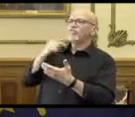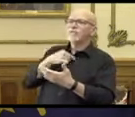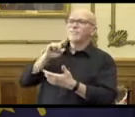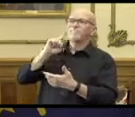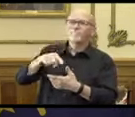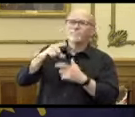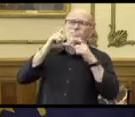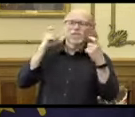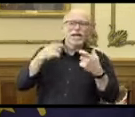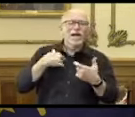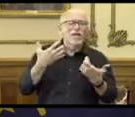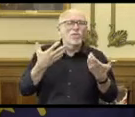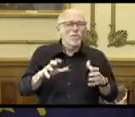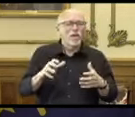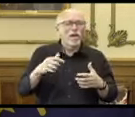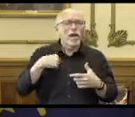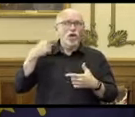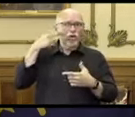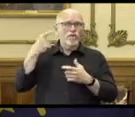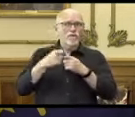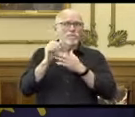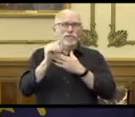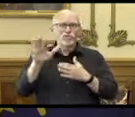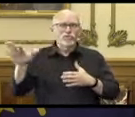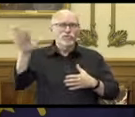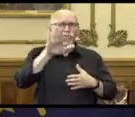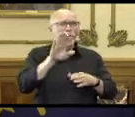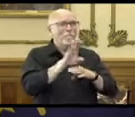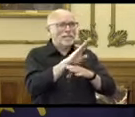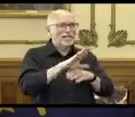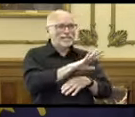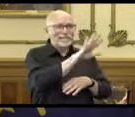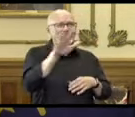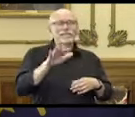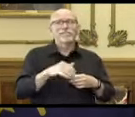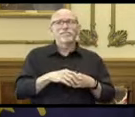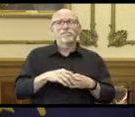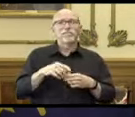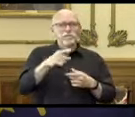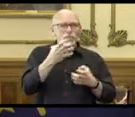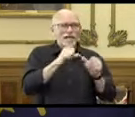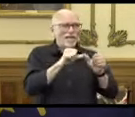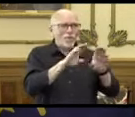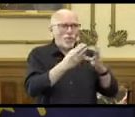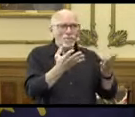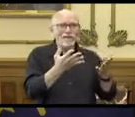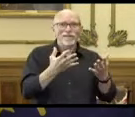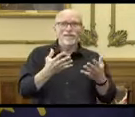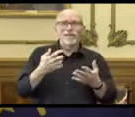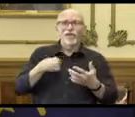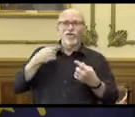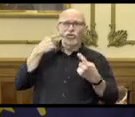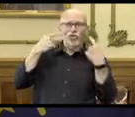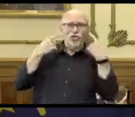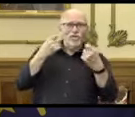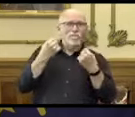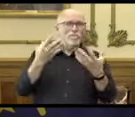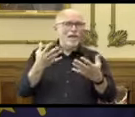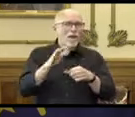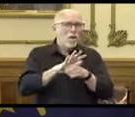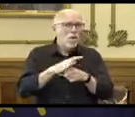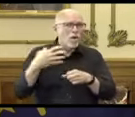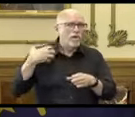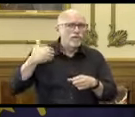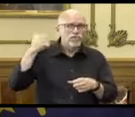mandate in place. I've heard from enough community leaders. I've heard from enough businesses. I've heard that want to stay open. I've heard from enough local